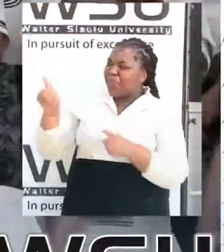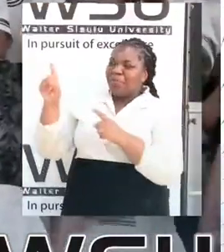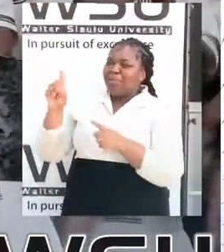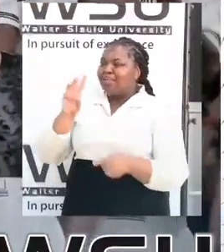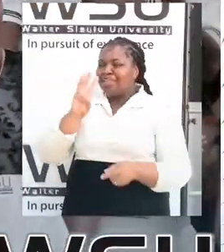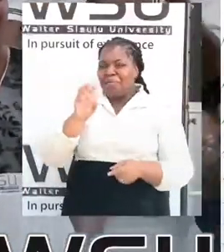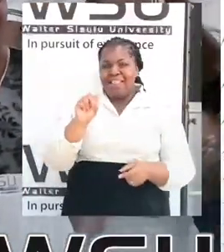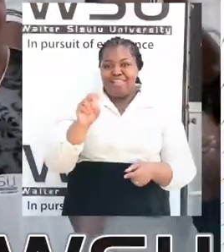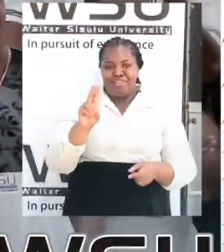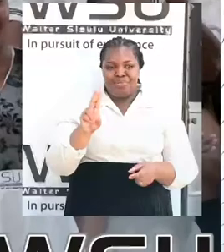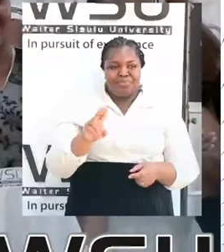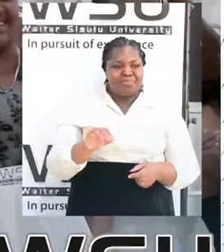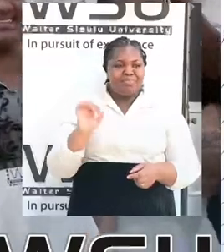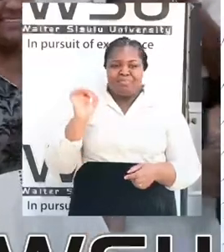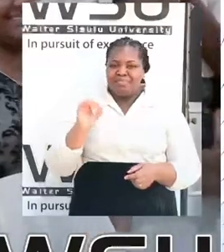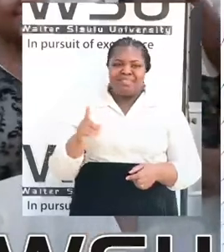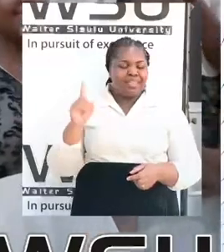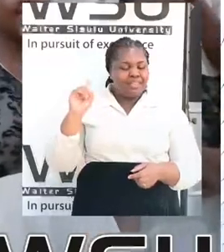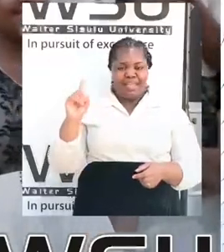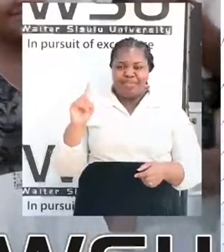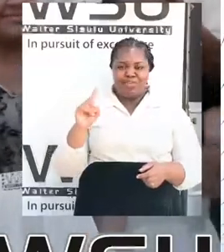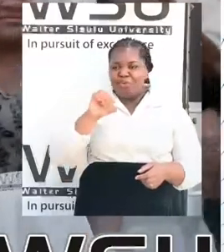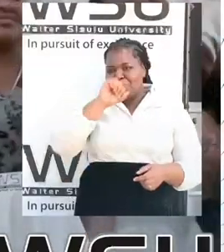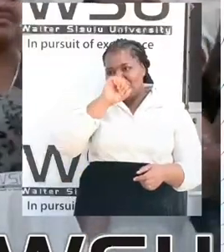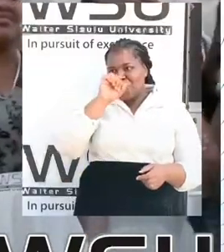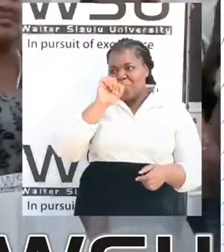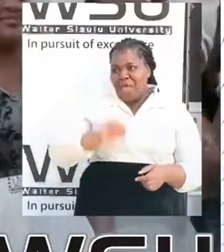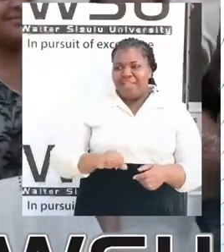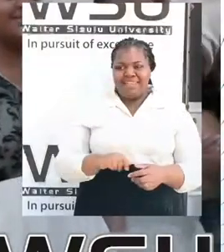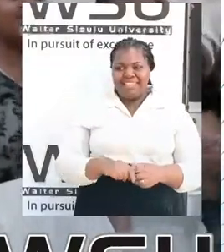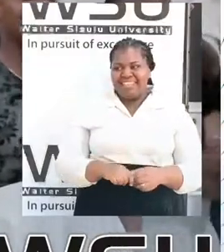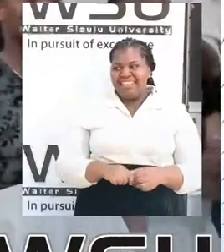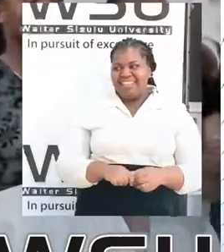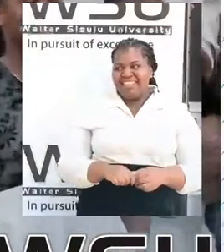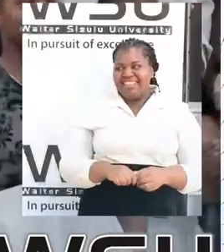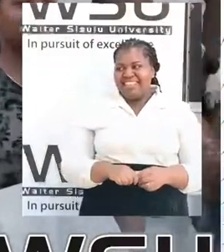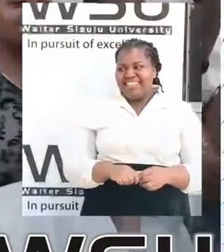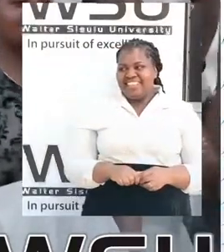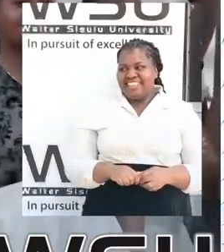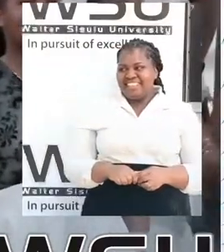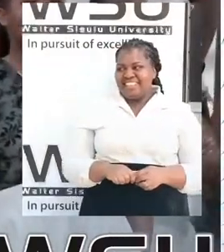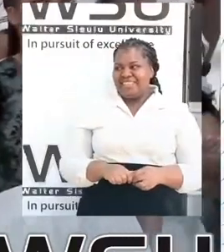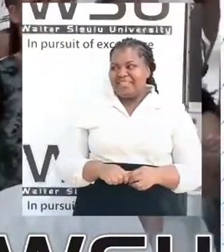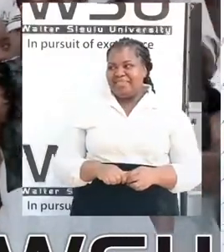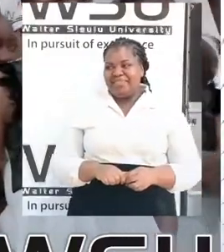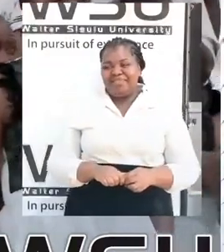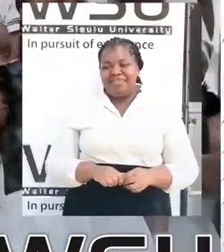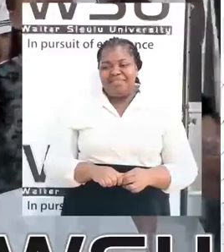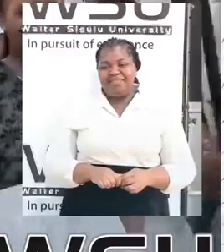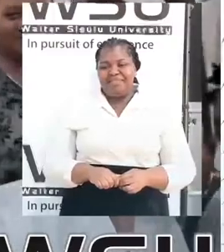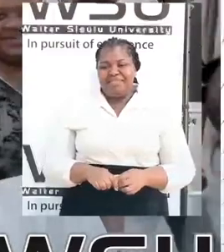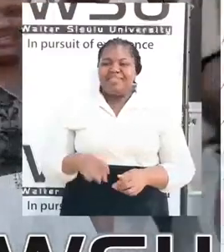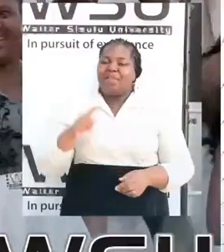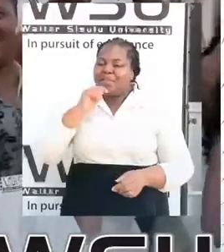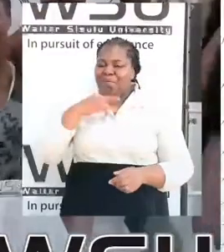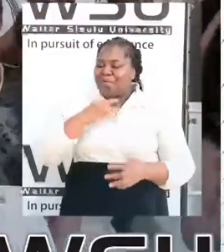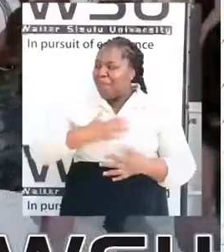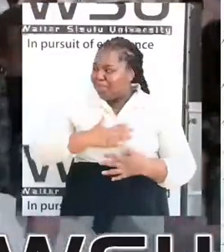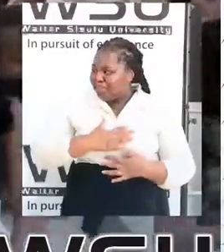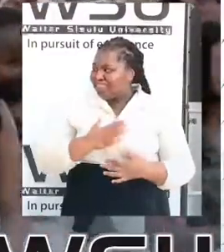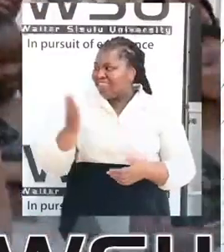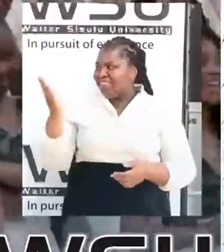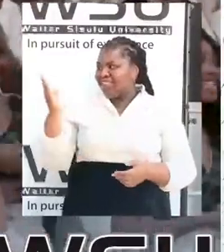WSU, that was just, you know, a cherry on top of everything. We appreciate